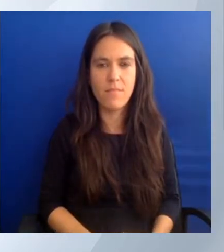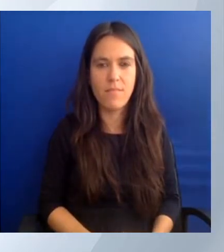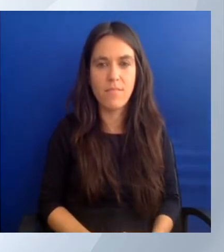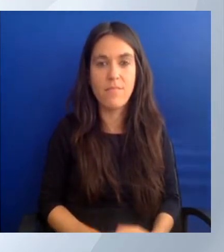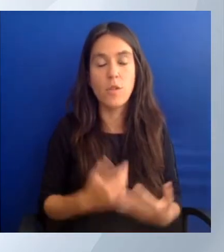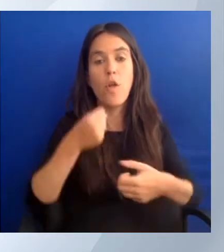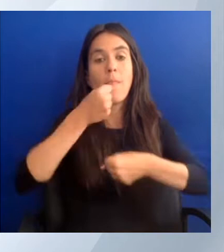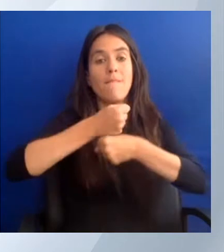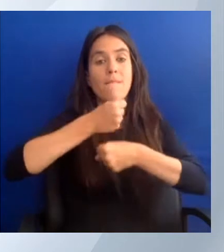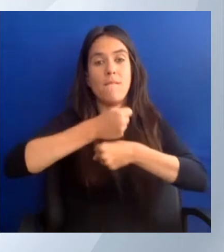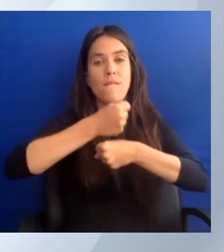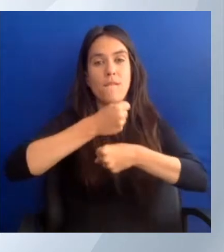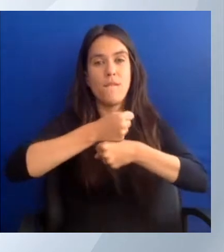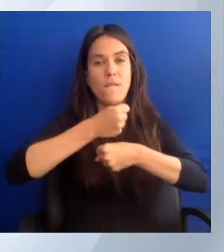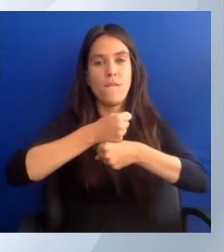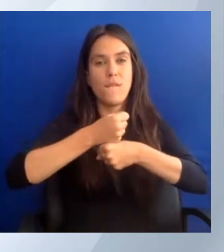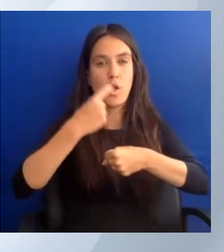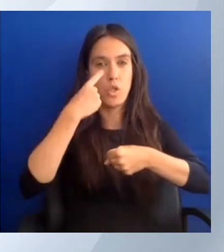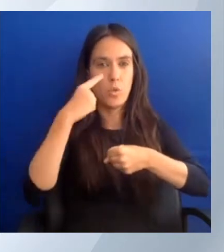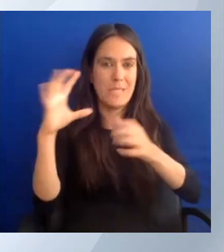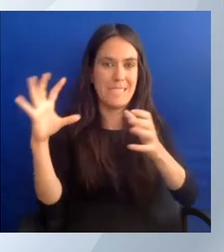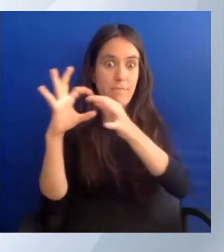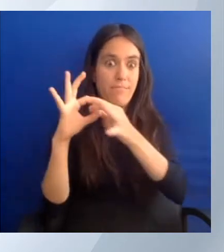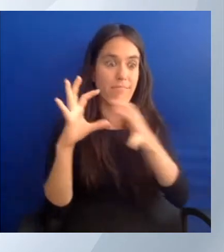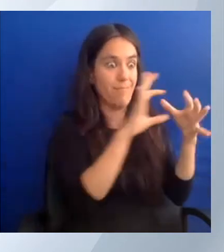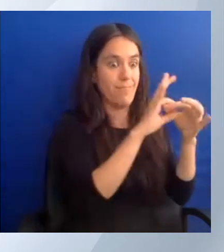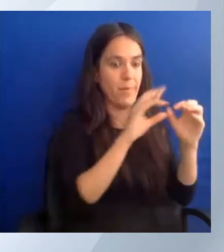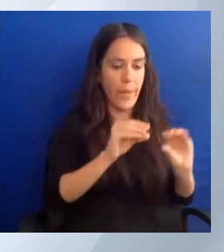will get invoked over here.